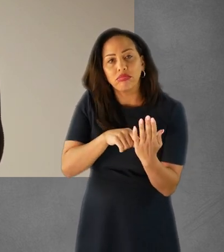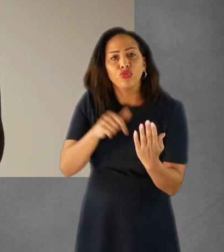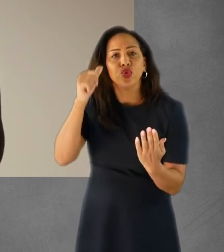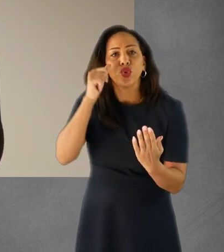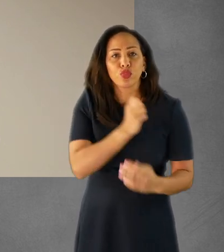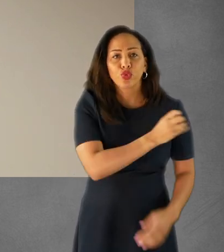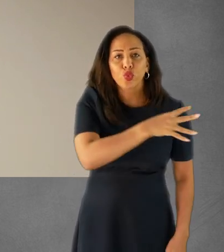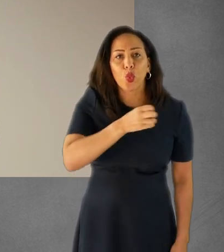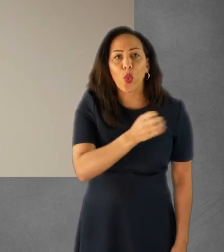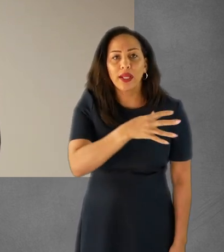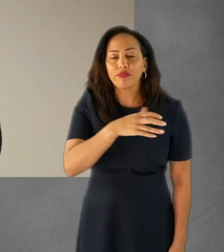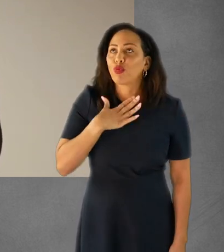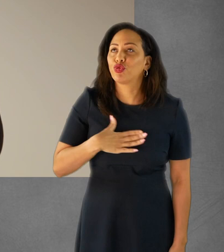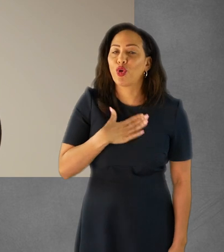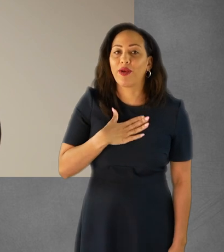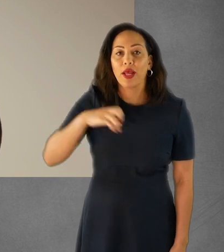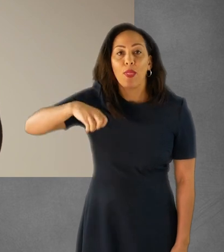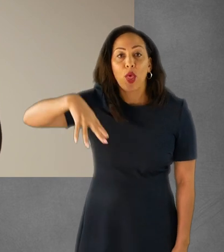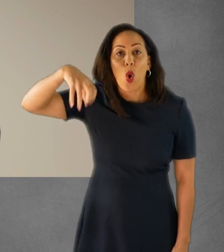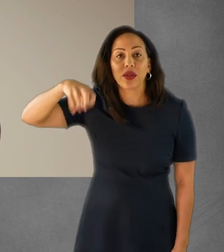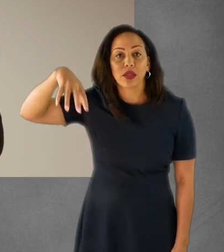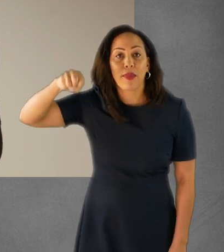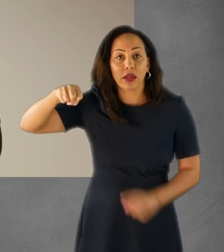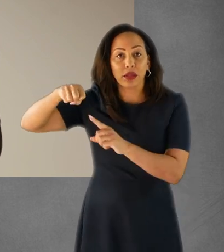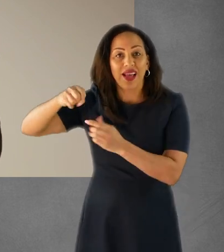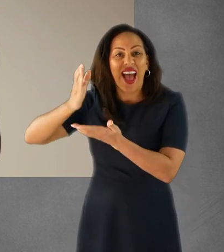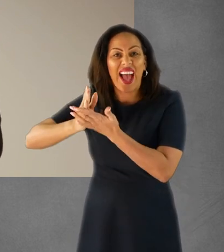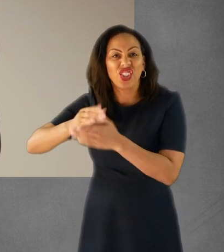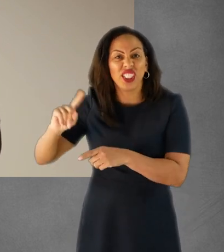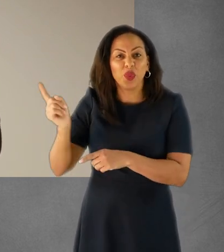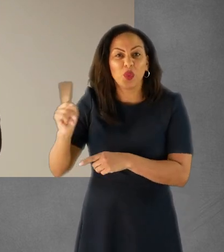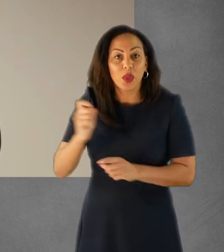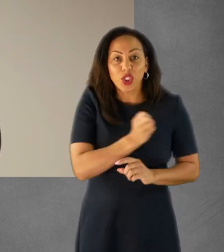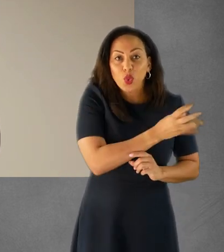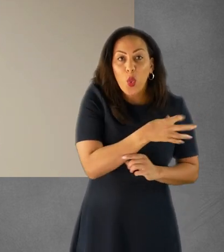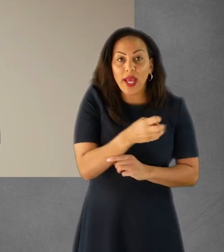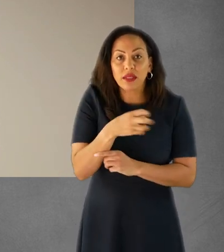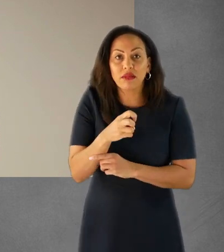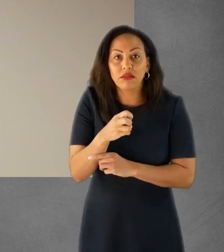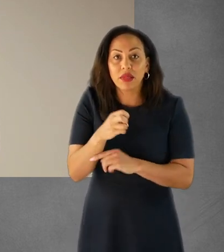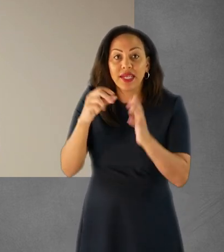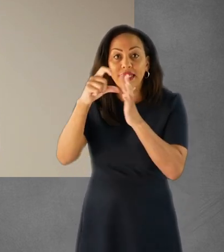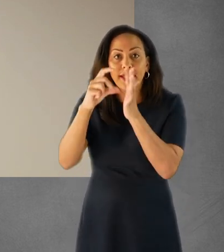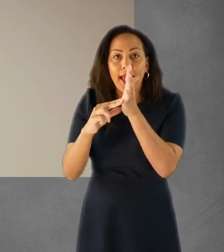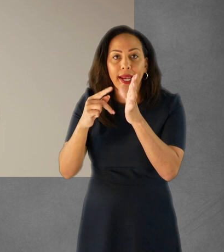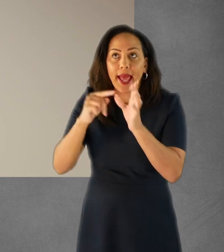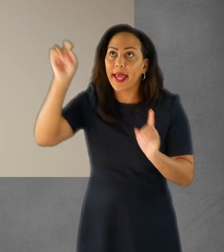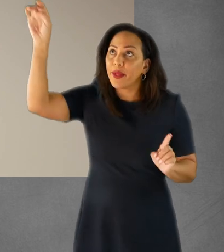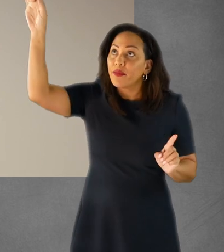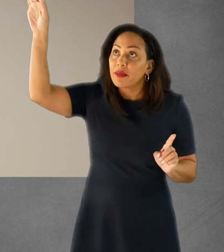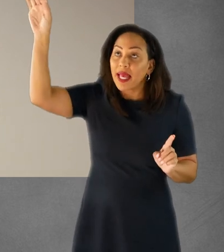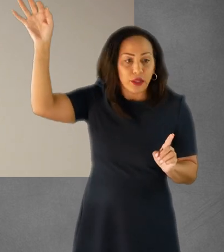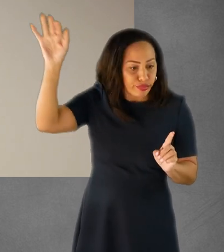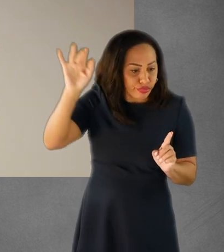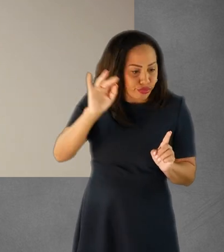squid the octopus is actually a squid infected by DNA from outer